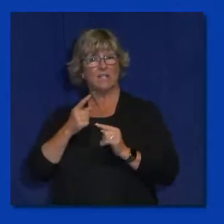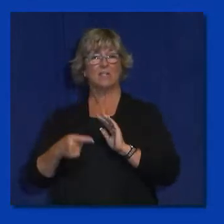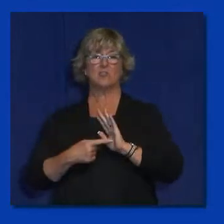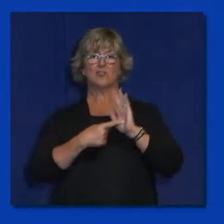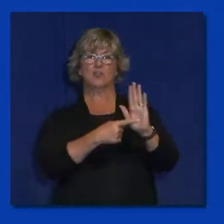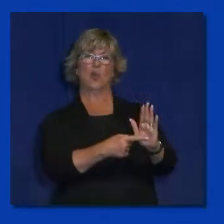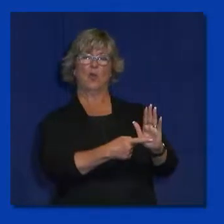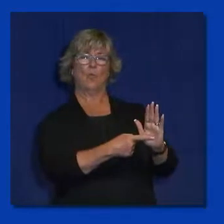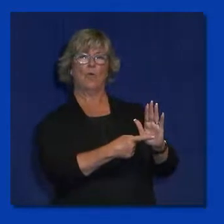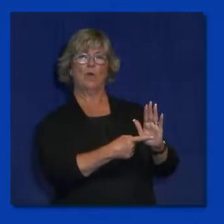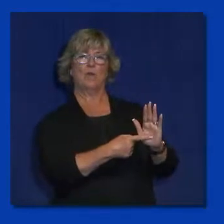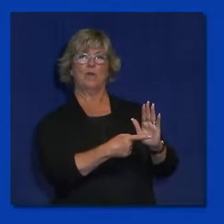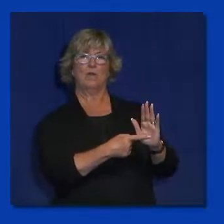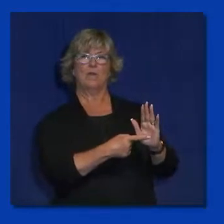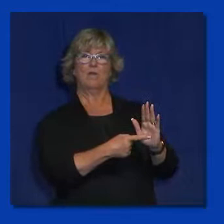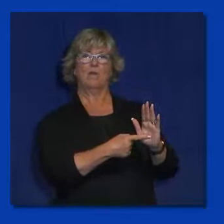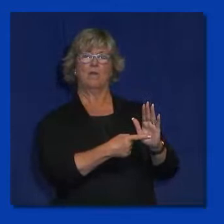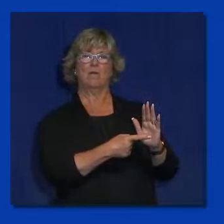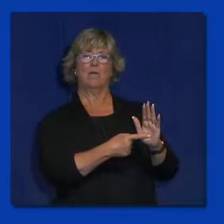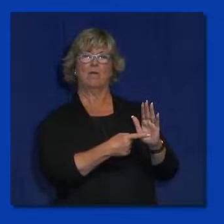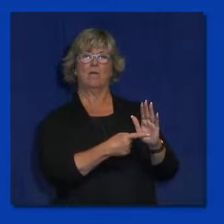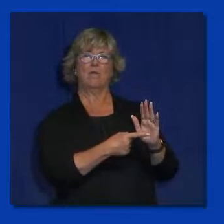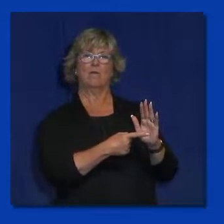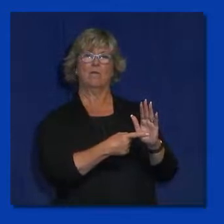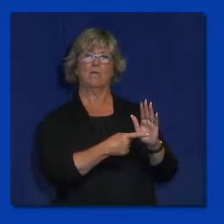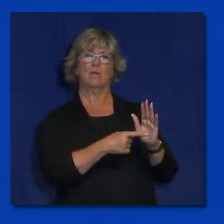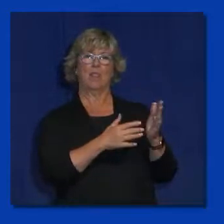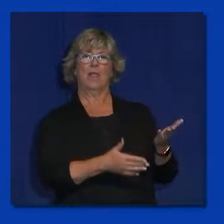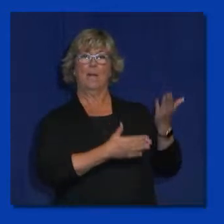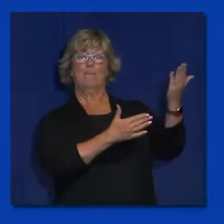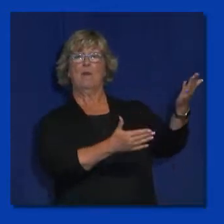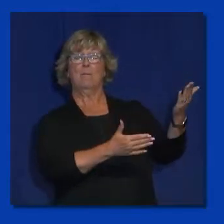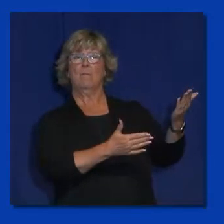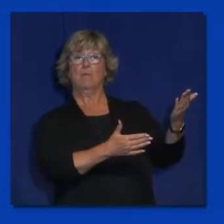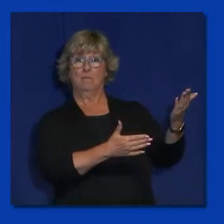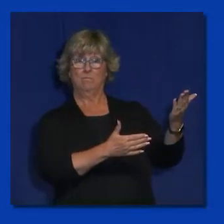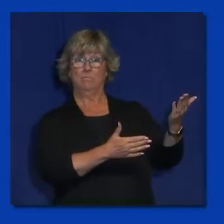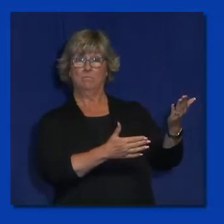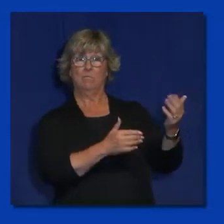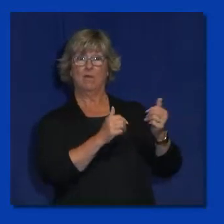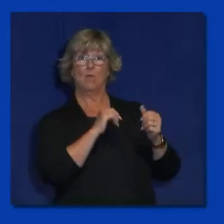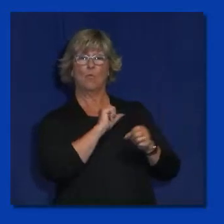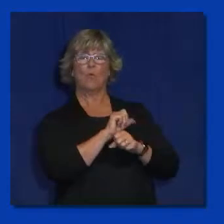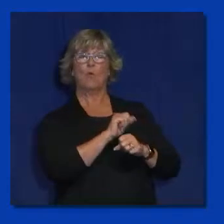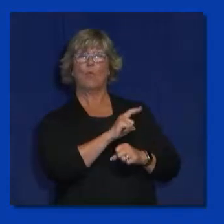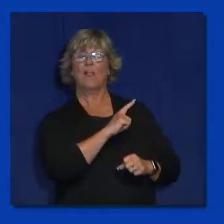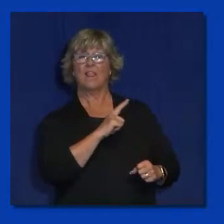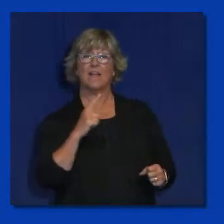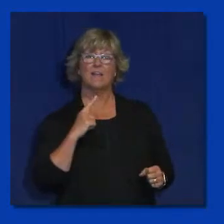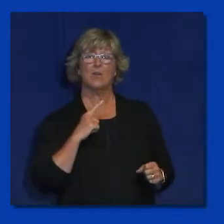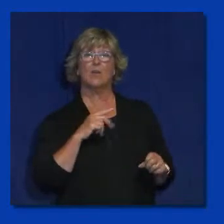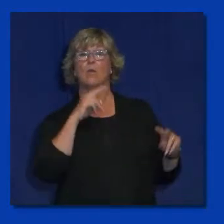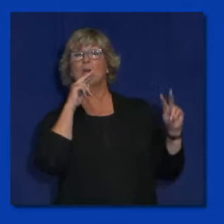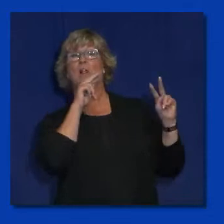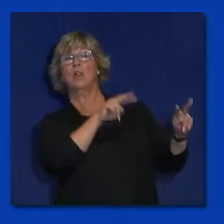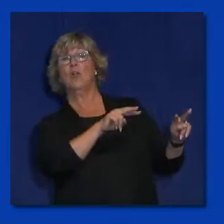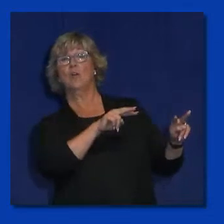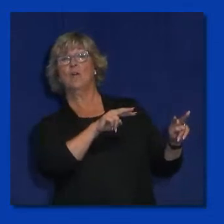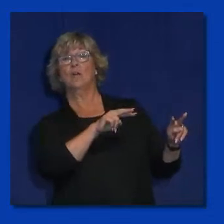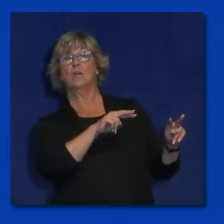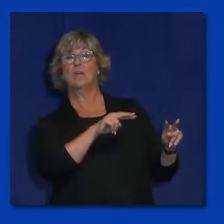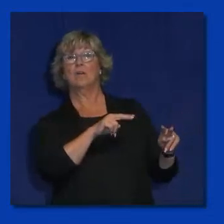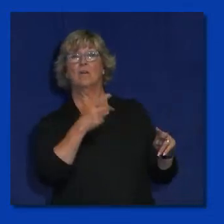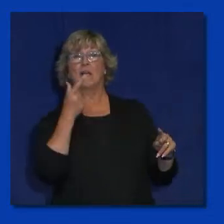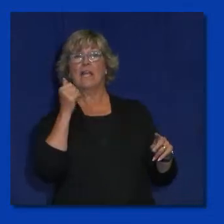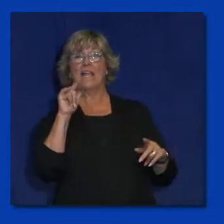reflected in this proposal. That said, we're working with the legislature, and we're looking forward. Gail,